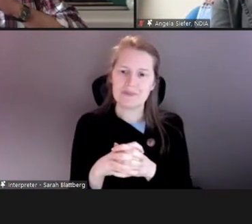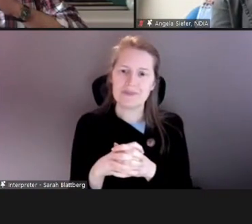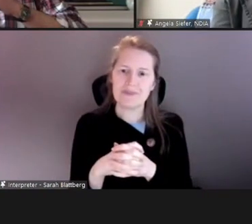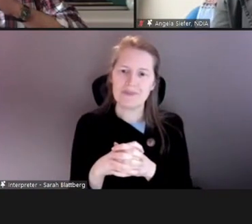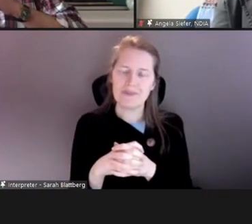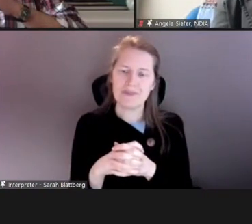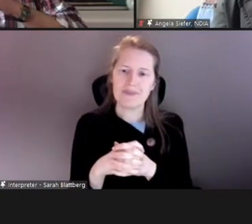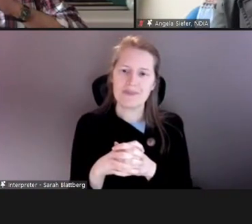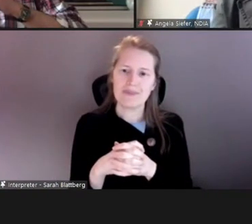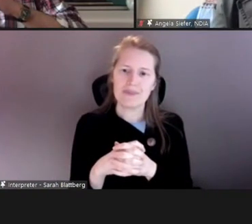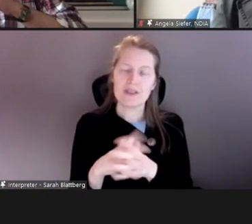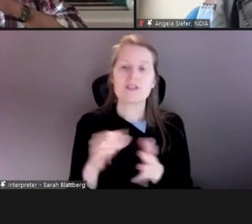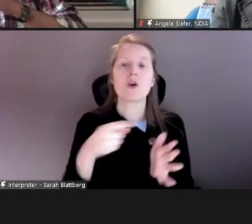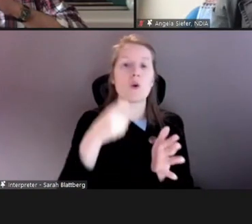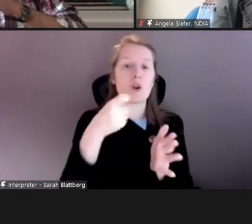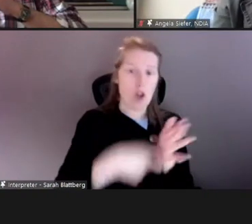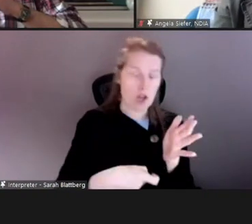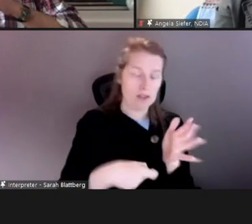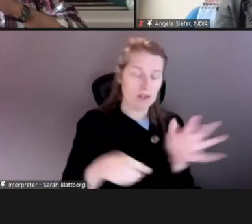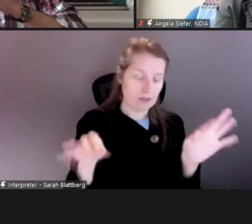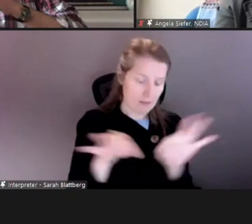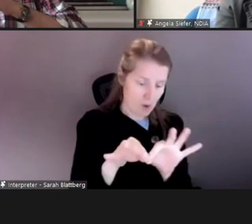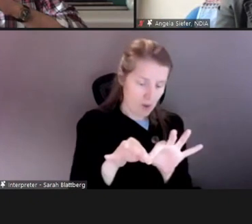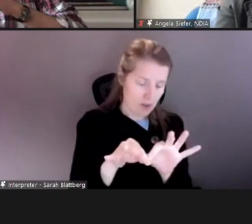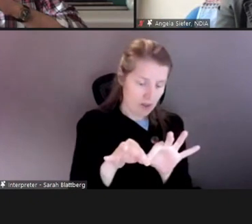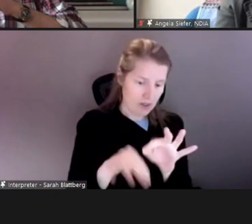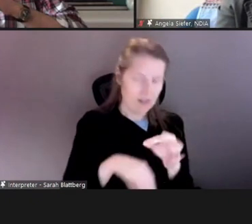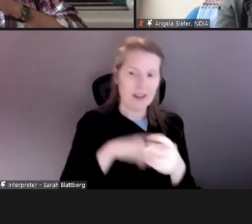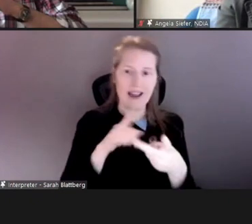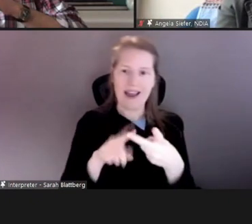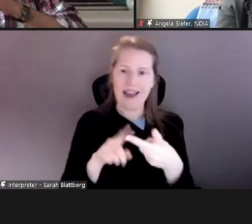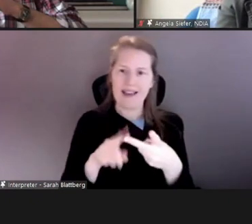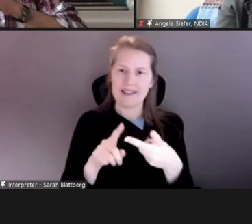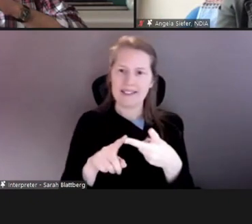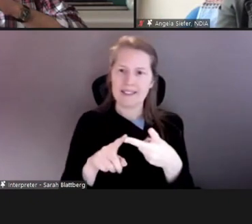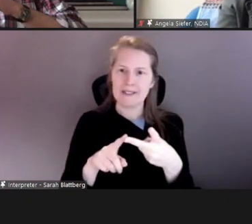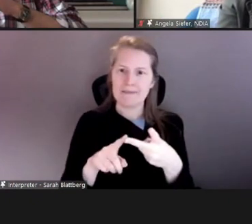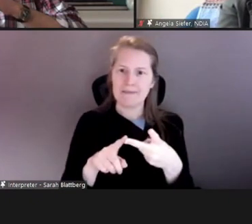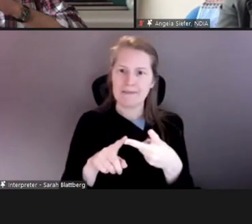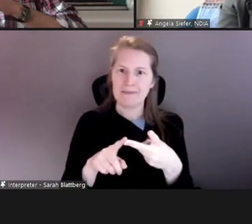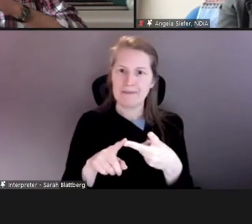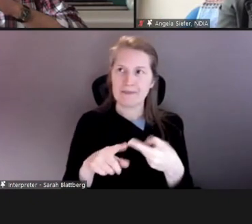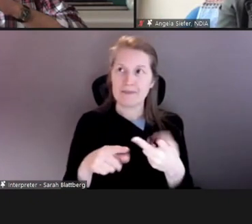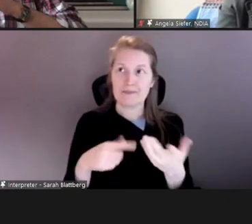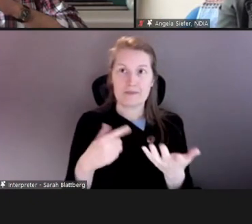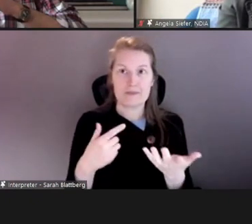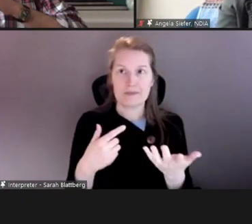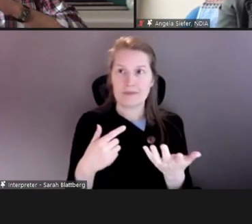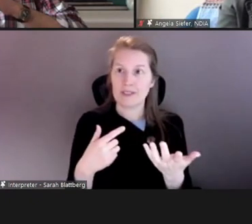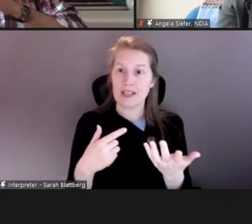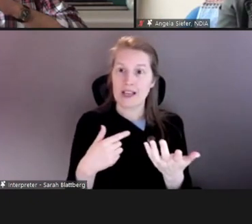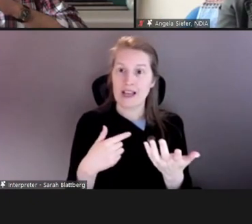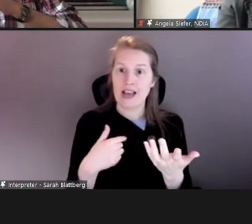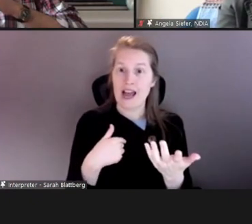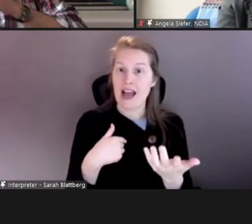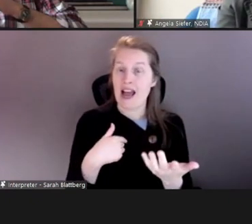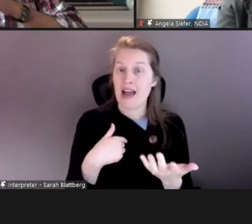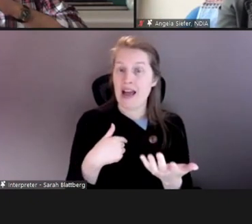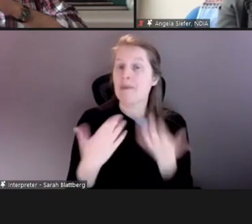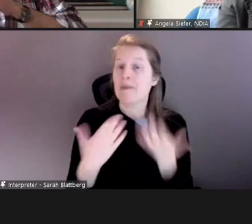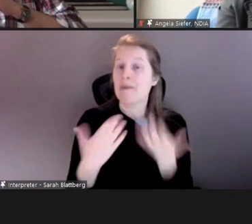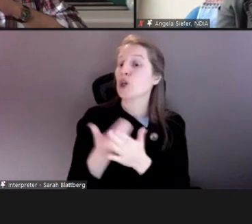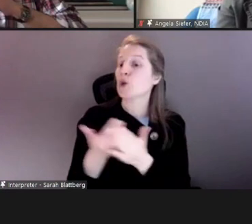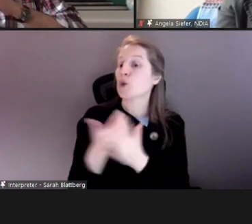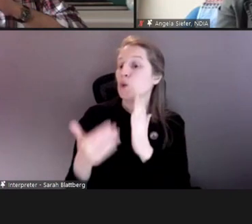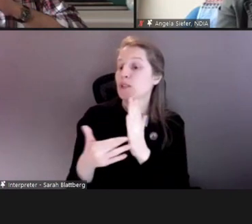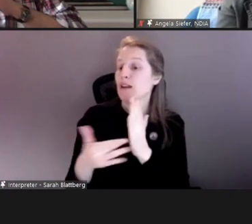addition to cost, there's also this sort of sense of like, I might need, especially if I'm new to using technology and new